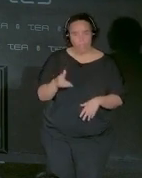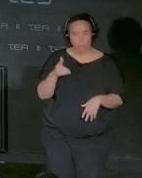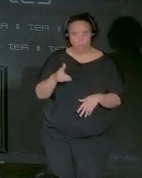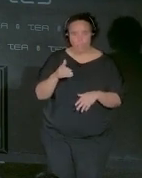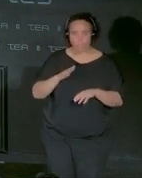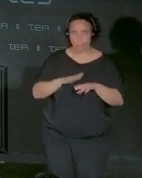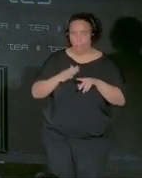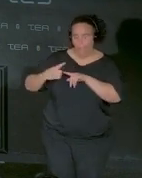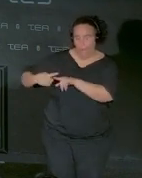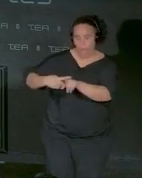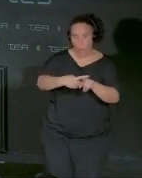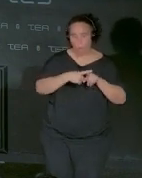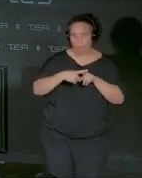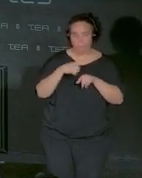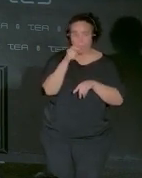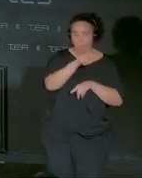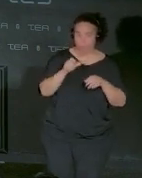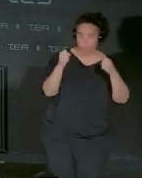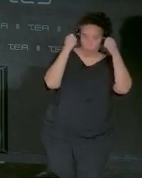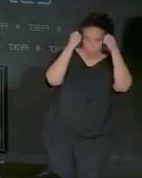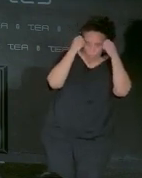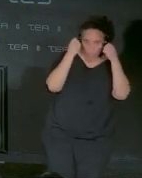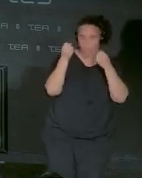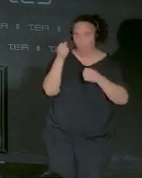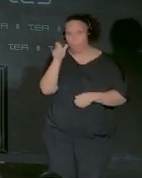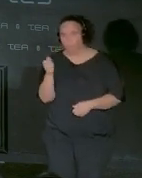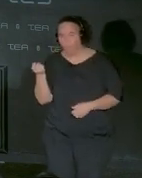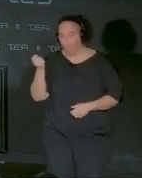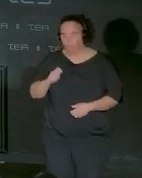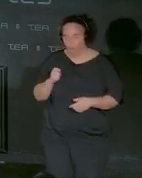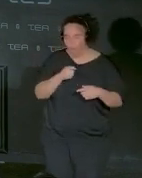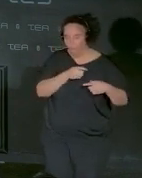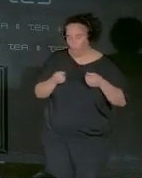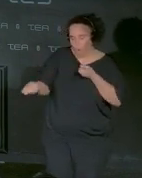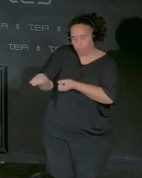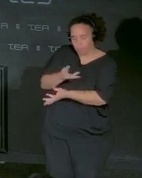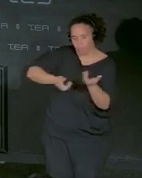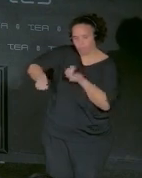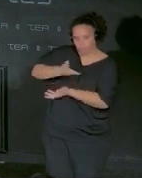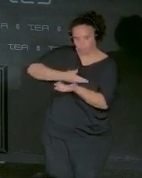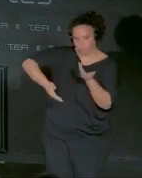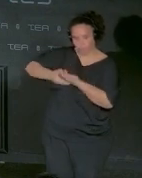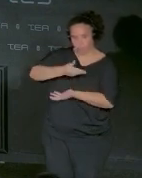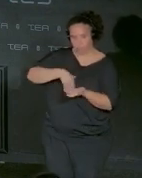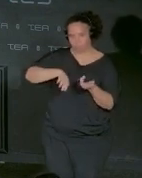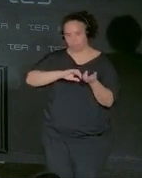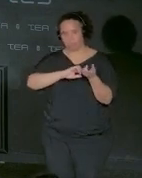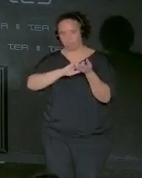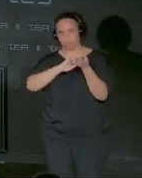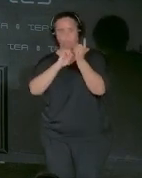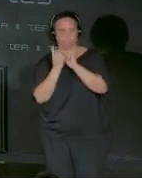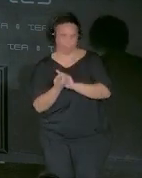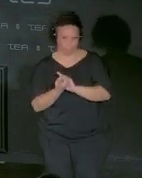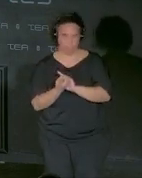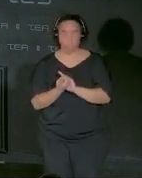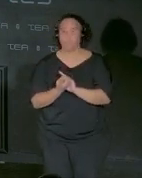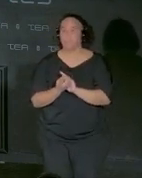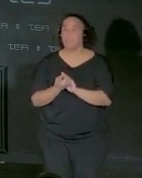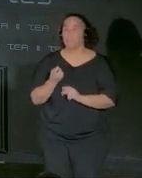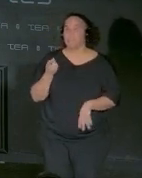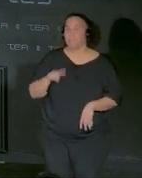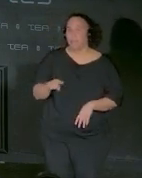the first investors. Because you have these people that are very inexperienced, they don't have any games out yet, or they might have some games on itch.io